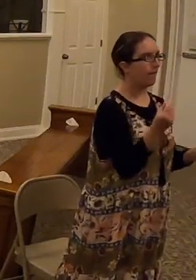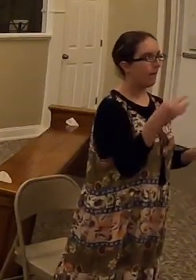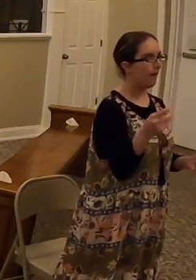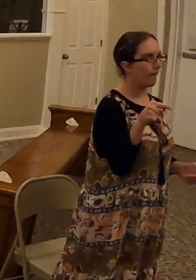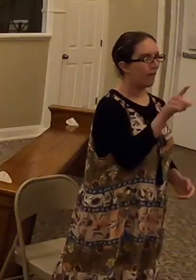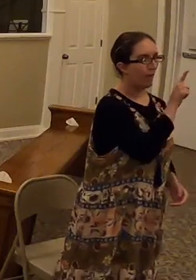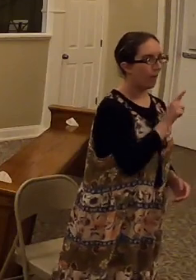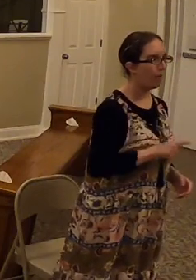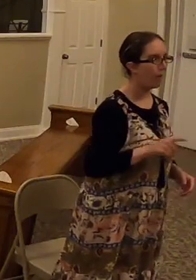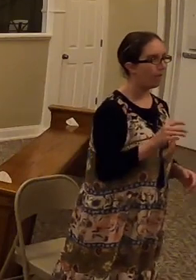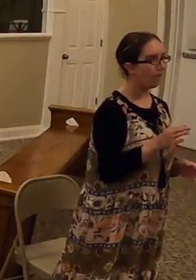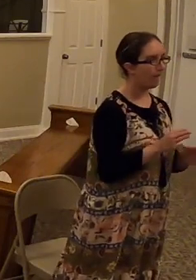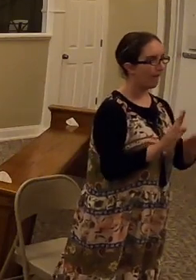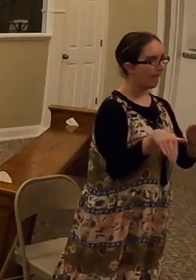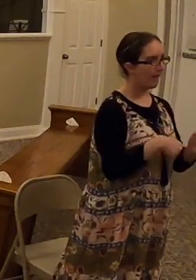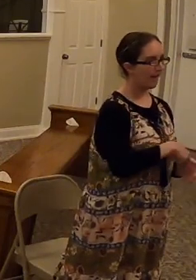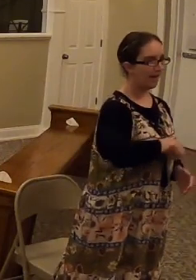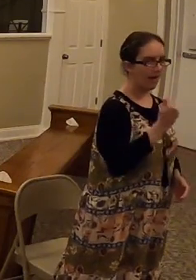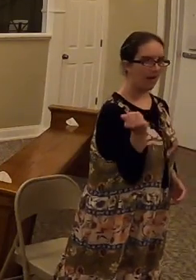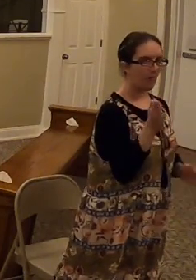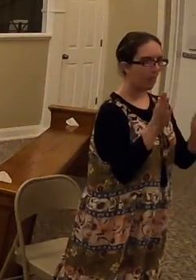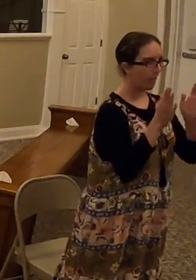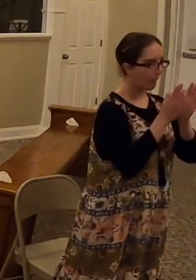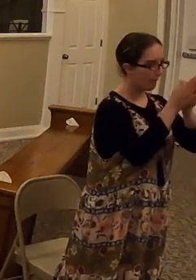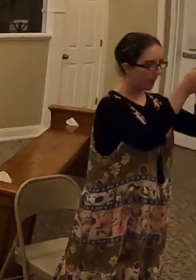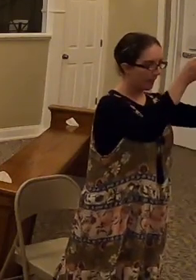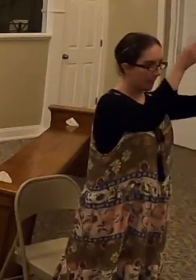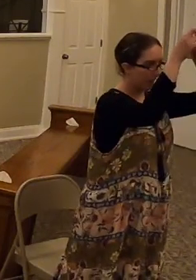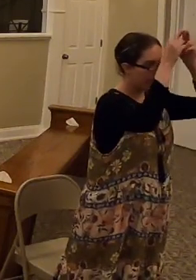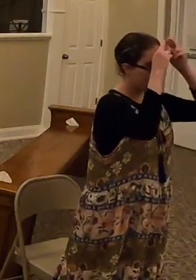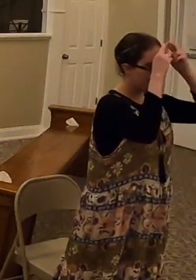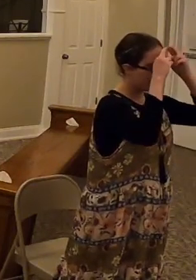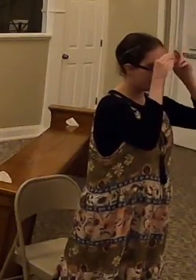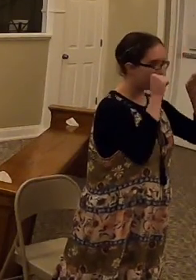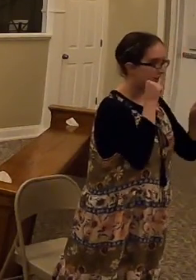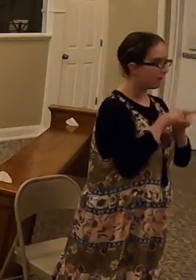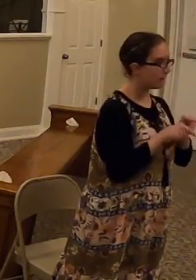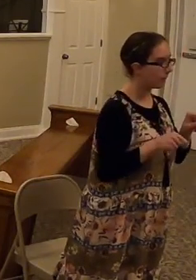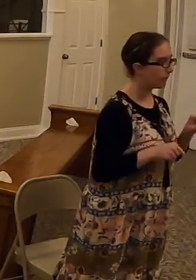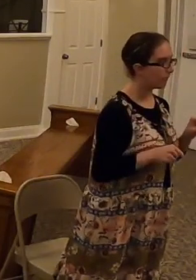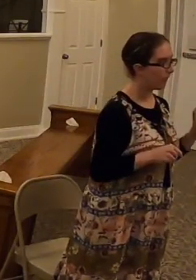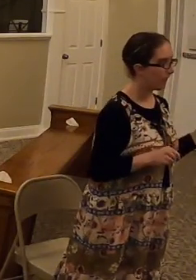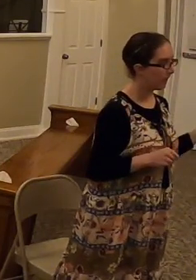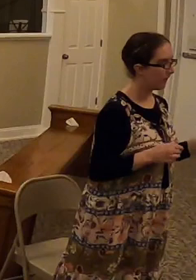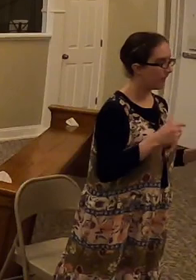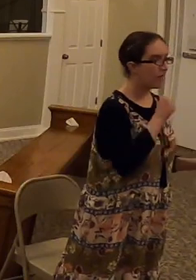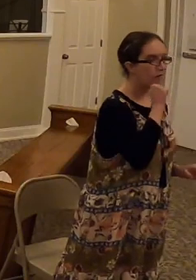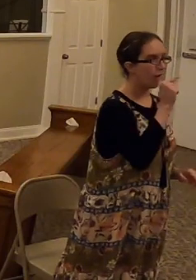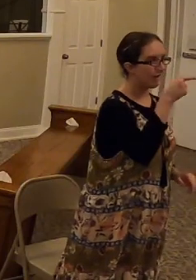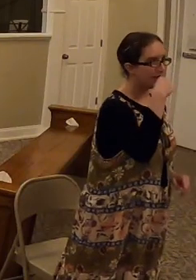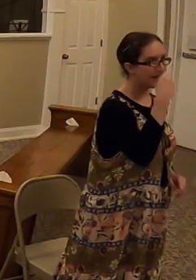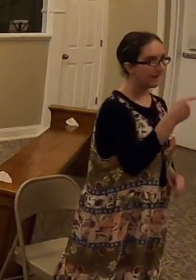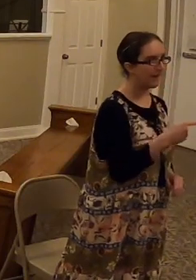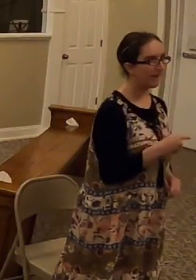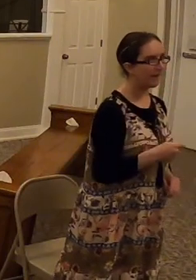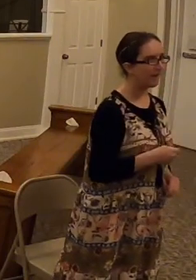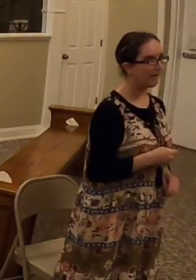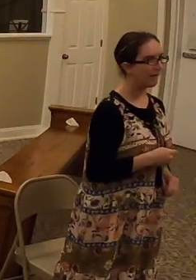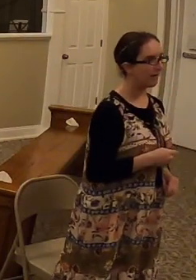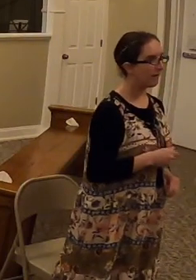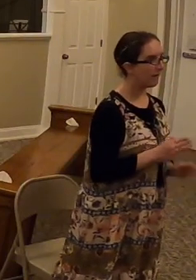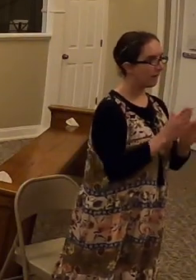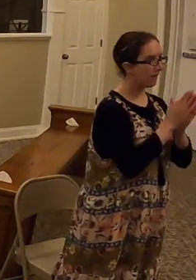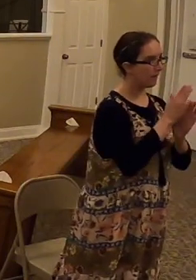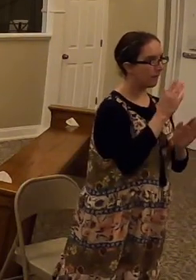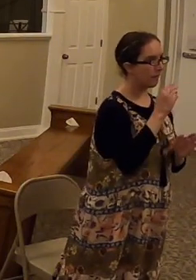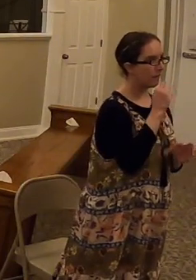So let's just pray for that. Any other requests of prayer? Amen. Sister? All right. And also